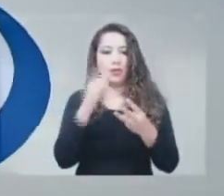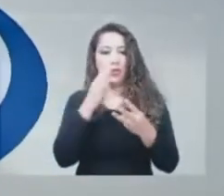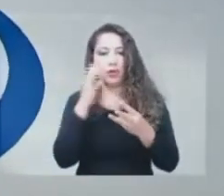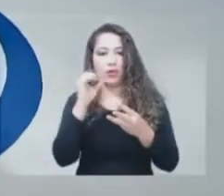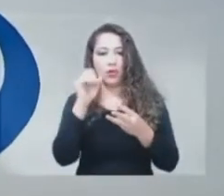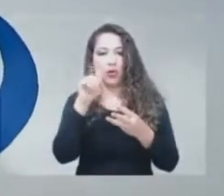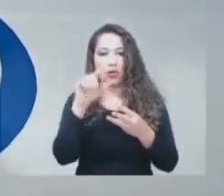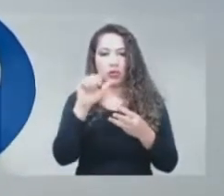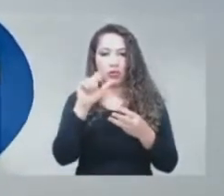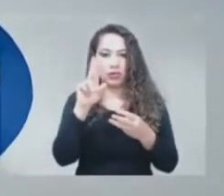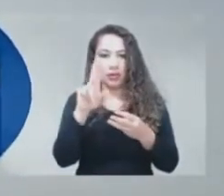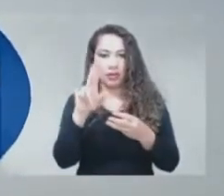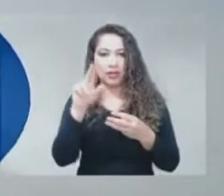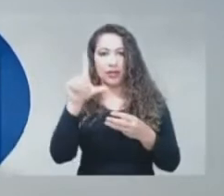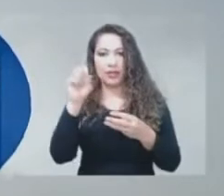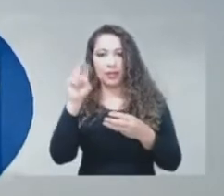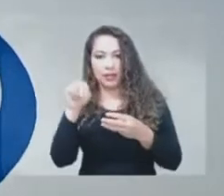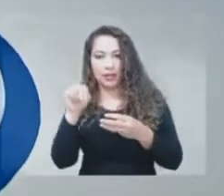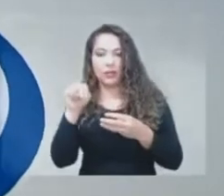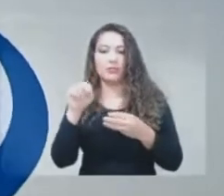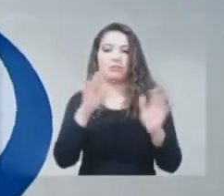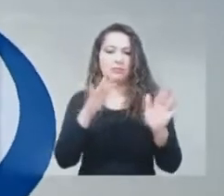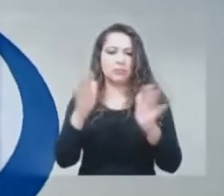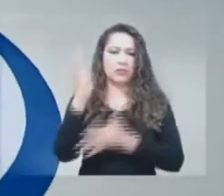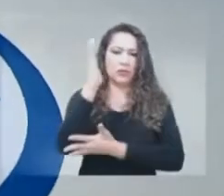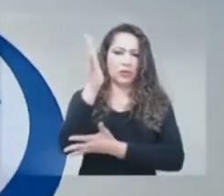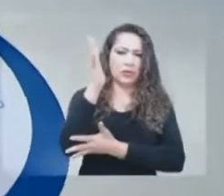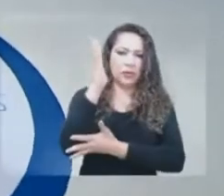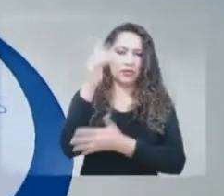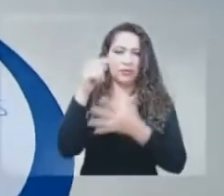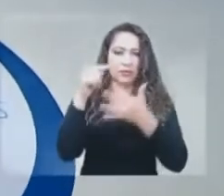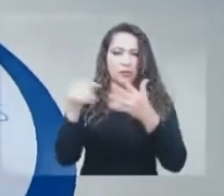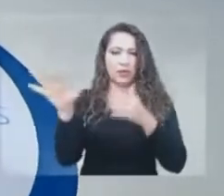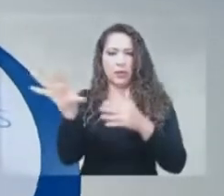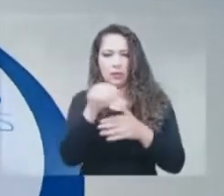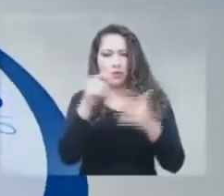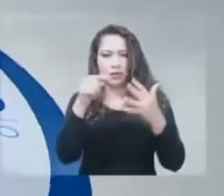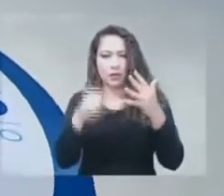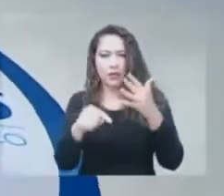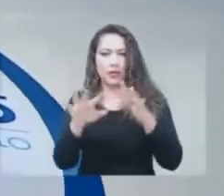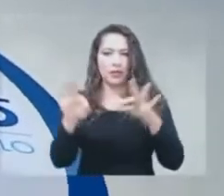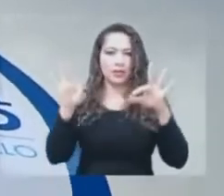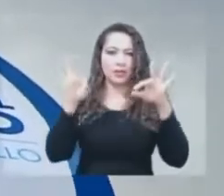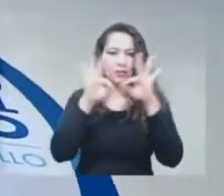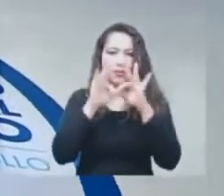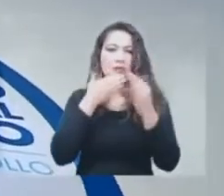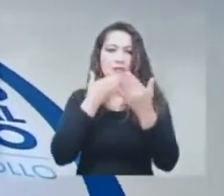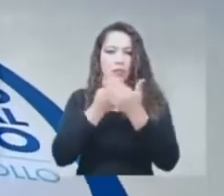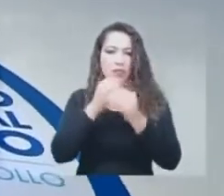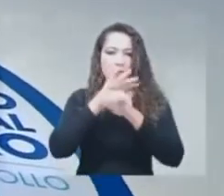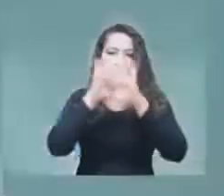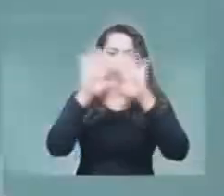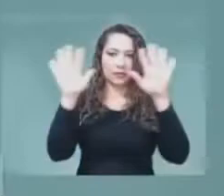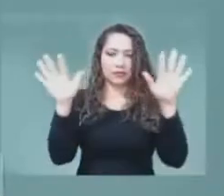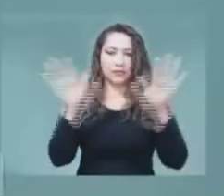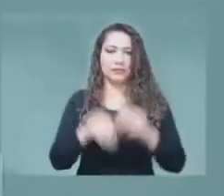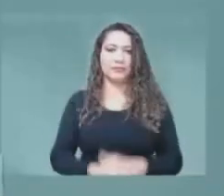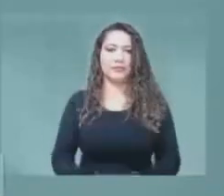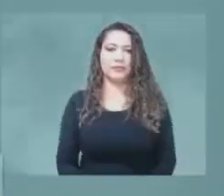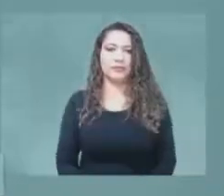Suárez, to all speakers and delegates, have all of you a very good